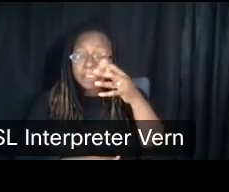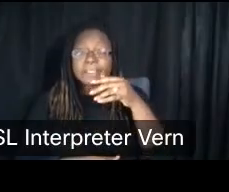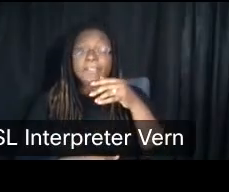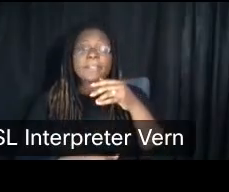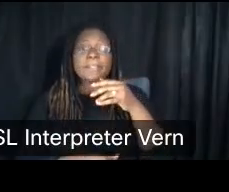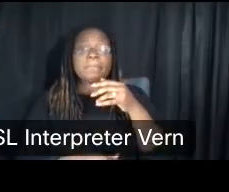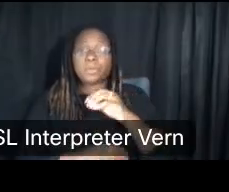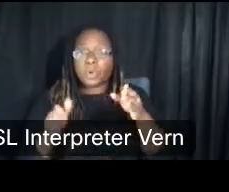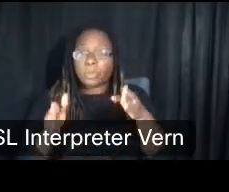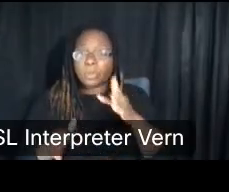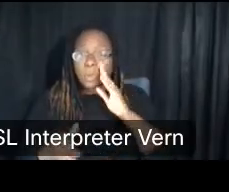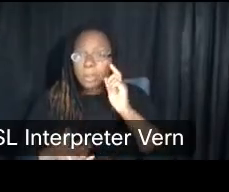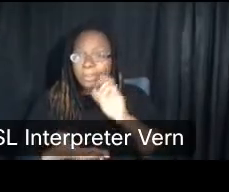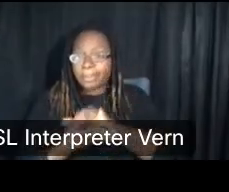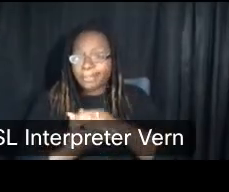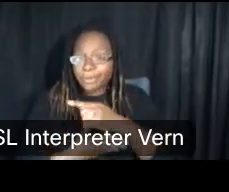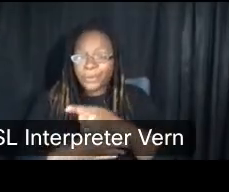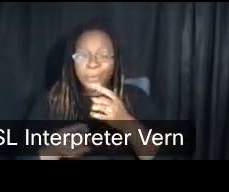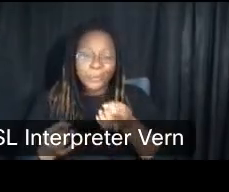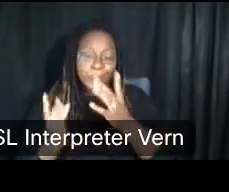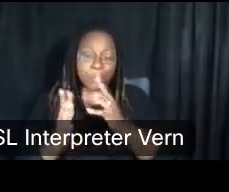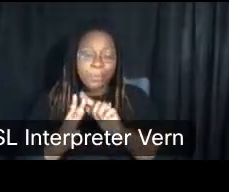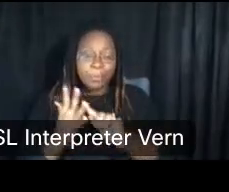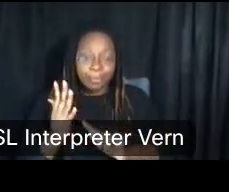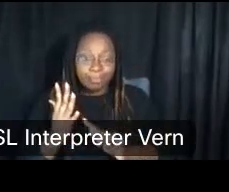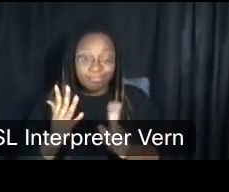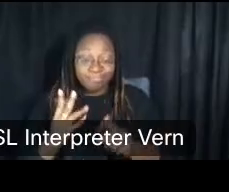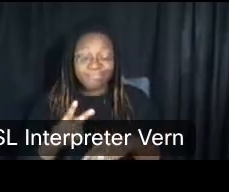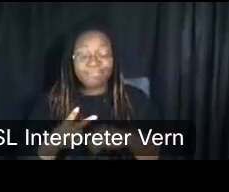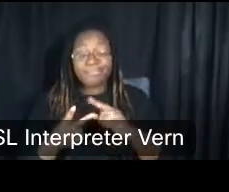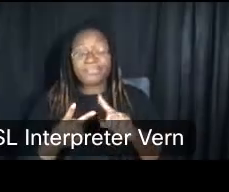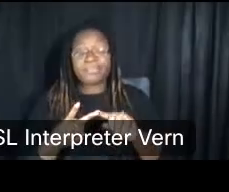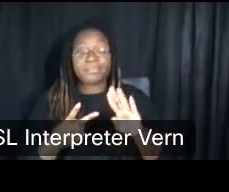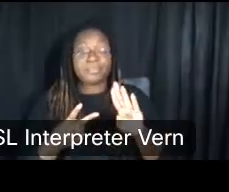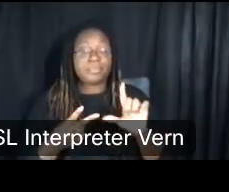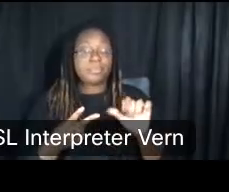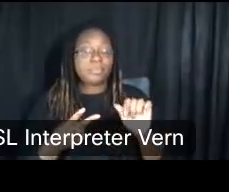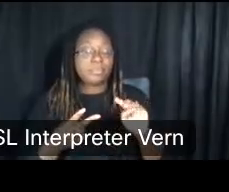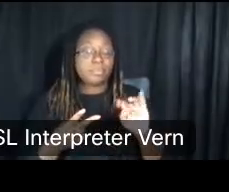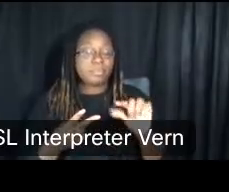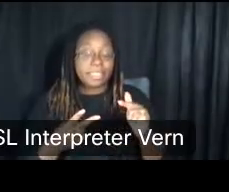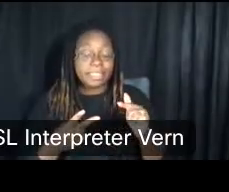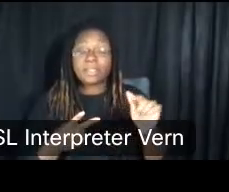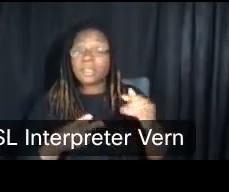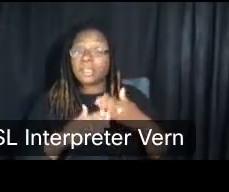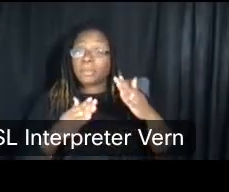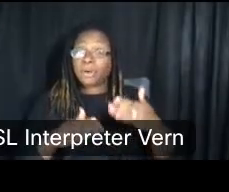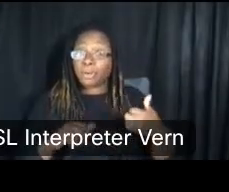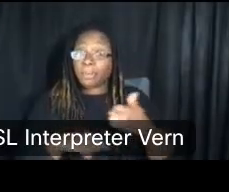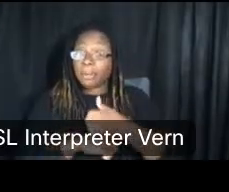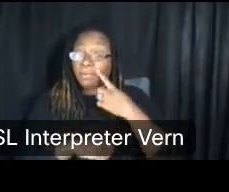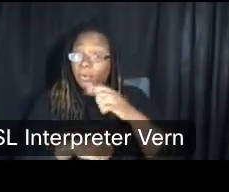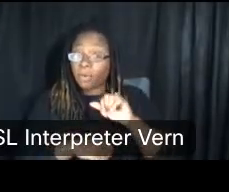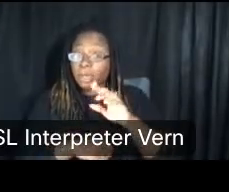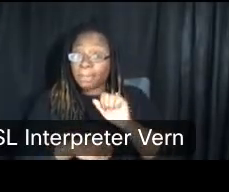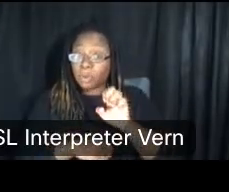believe them because of mental health? Blaming. Does the partner blame them for the abuse, saying that, the abuse